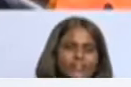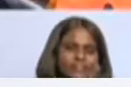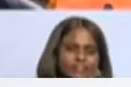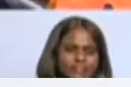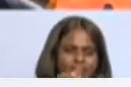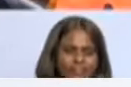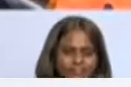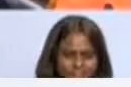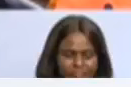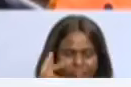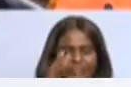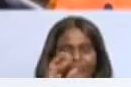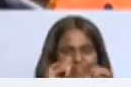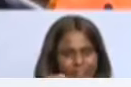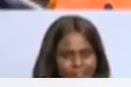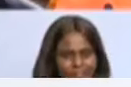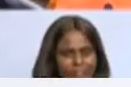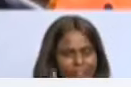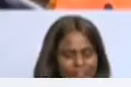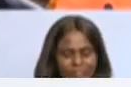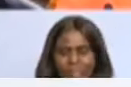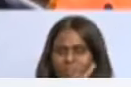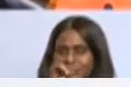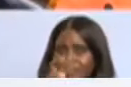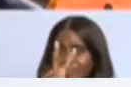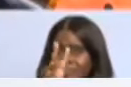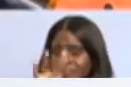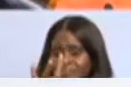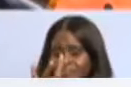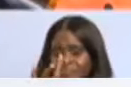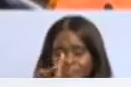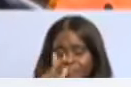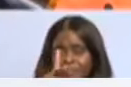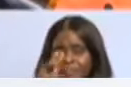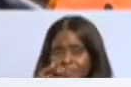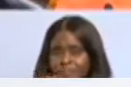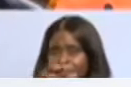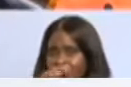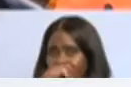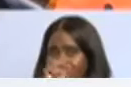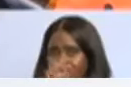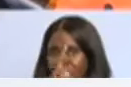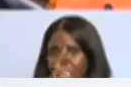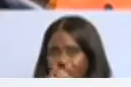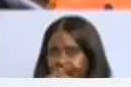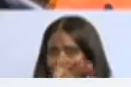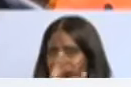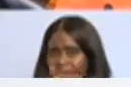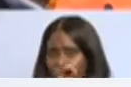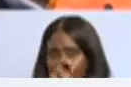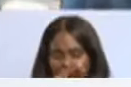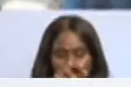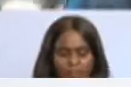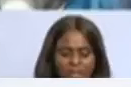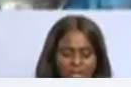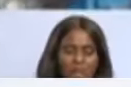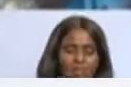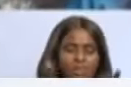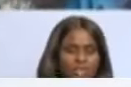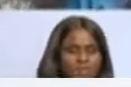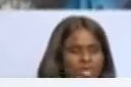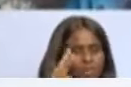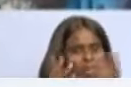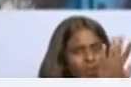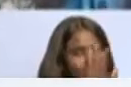will rehabilitate 238 kilometers Serenje to Mpika Road. We will also upgrade